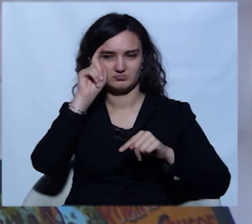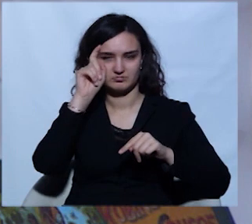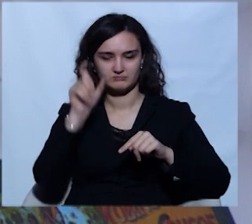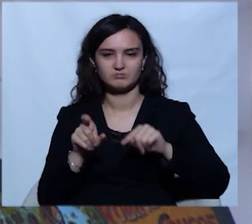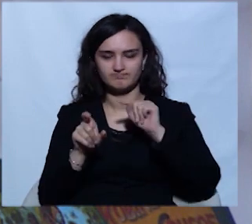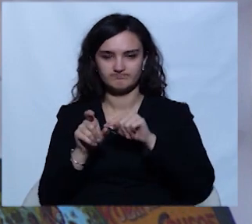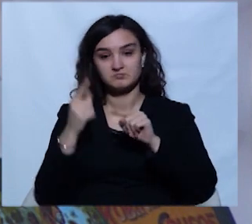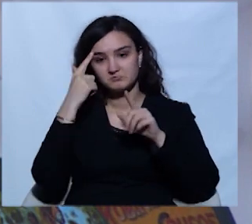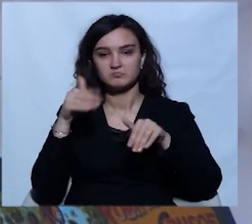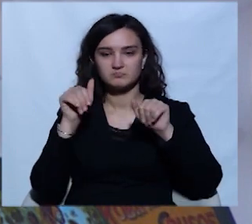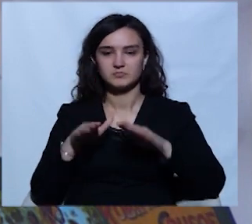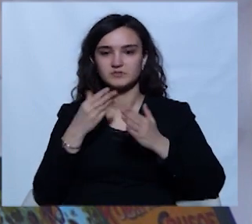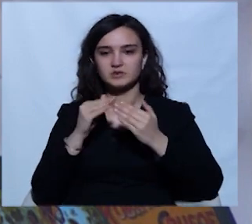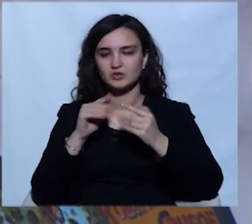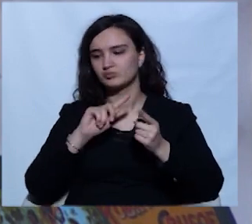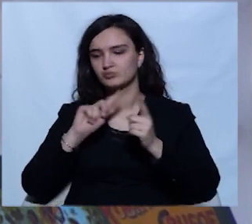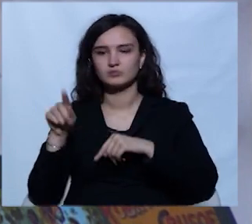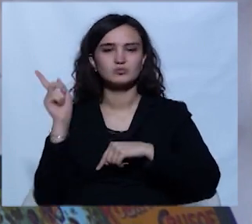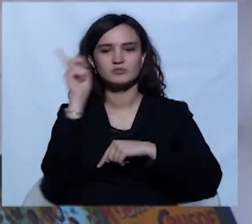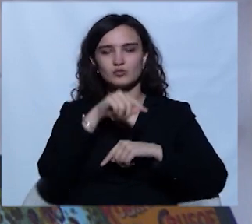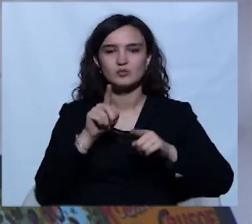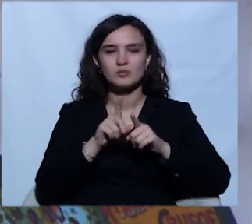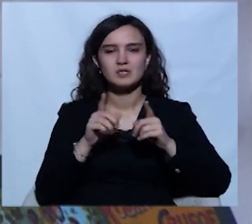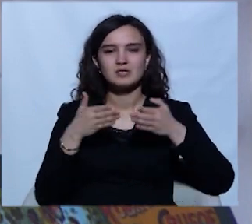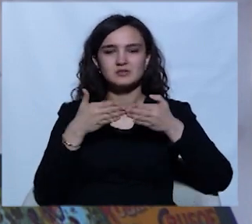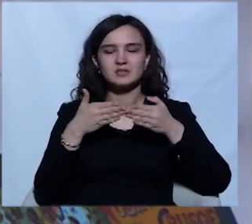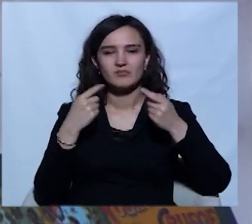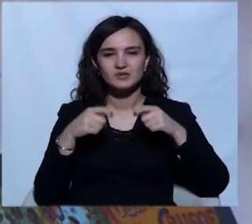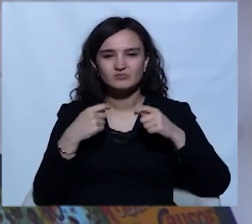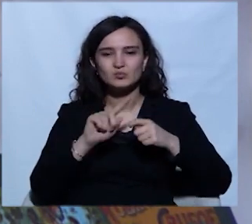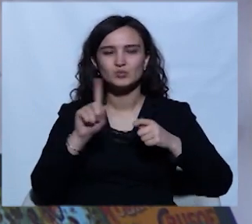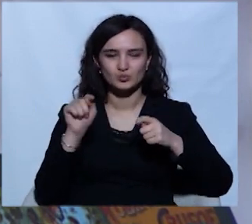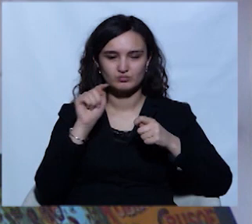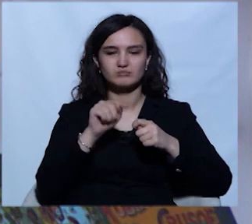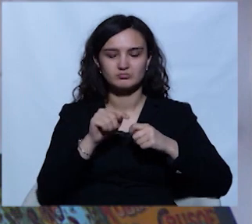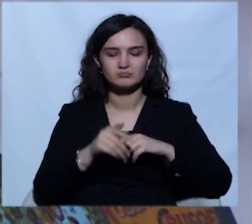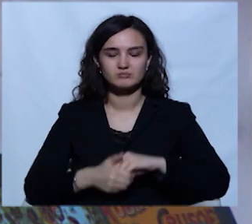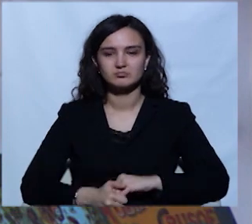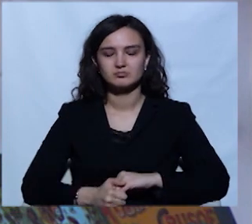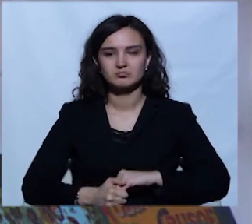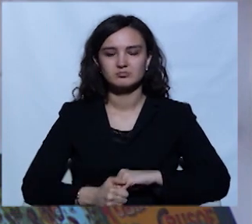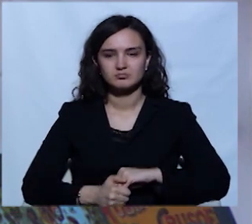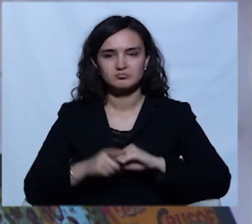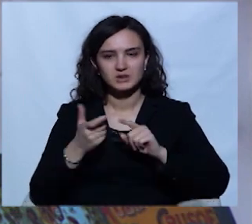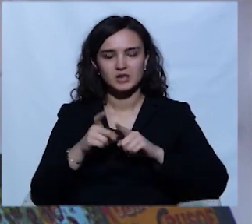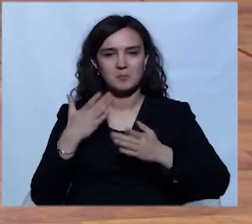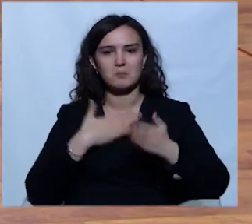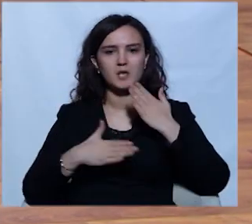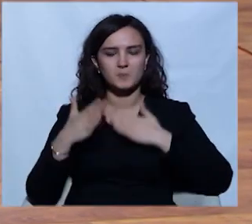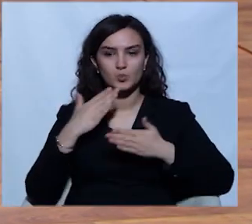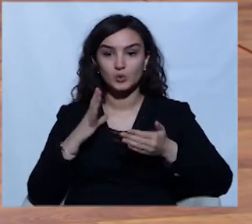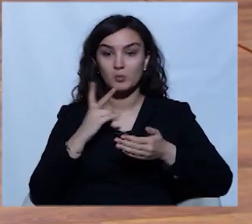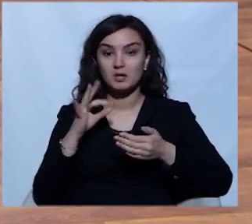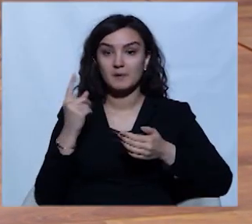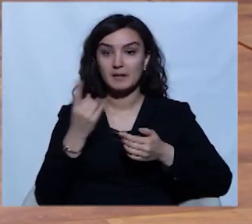who decides to leave his home to sail the seas. He's about 18 years of age, I think. He's obviously excited, but once